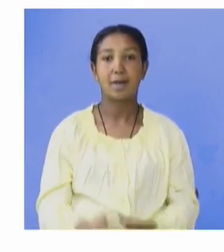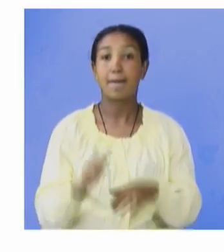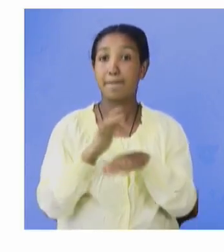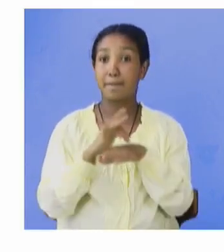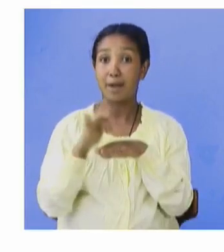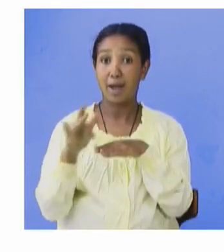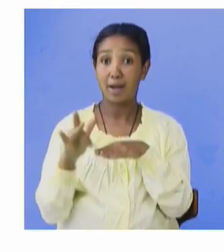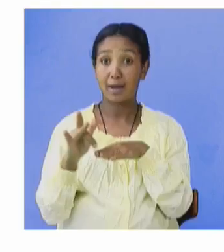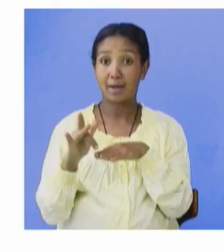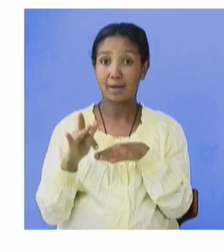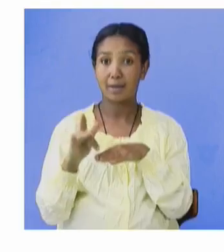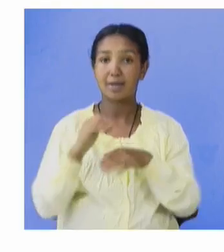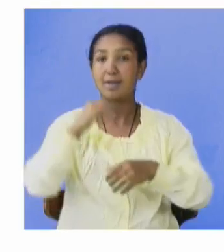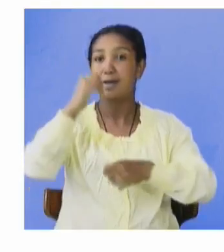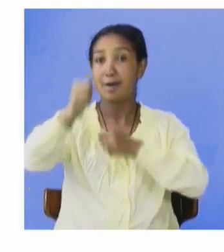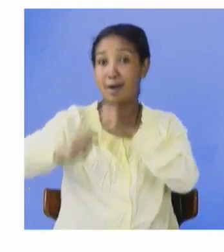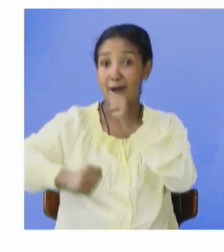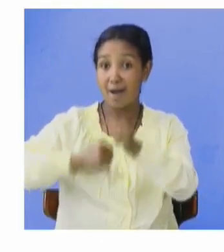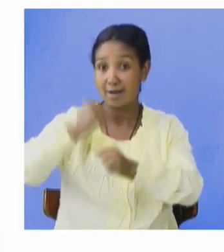blank run